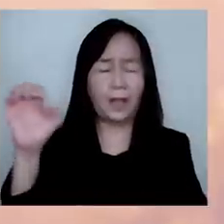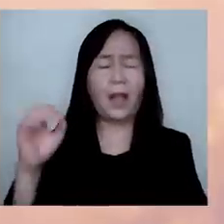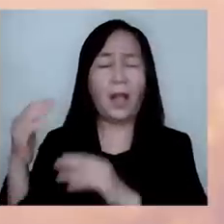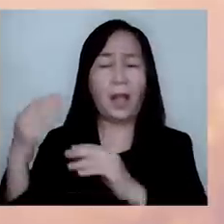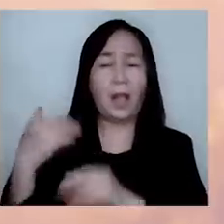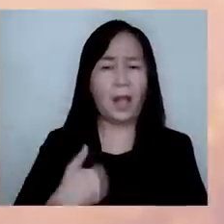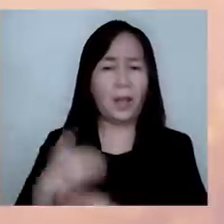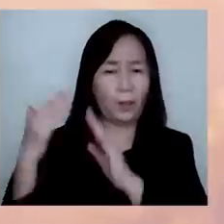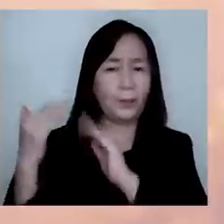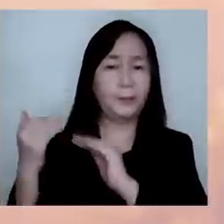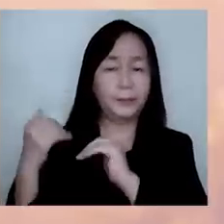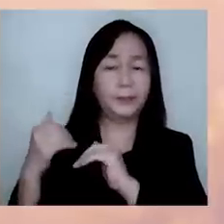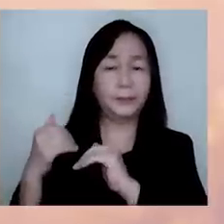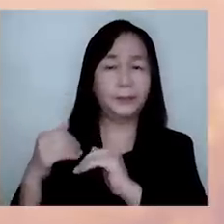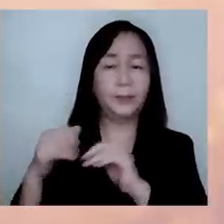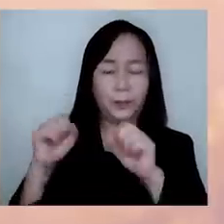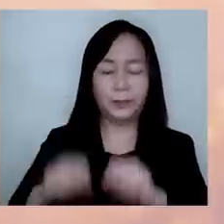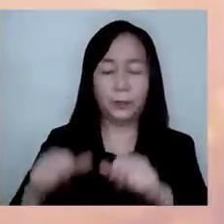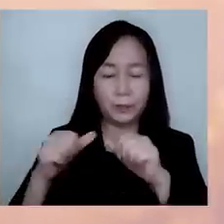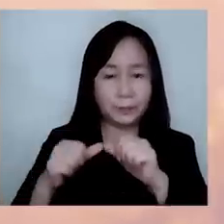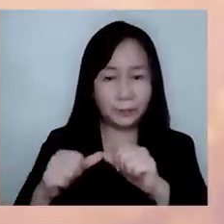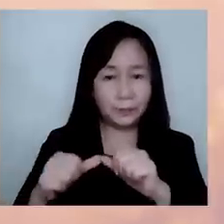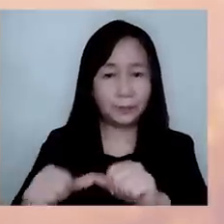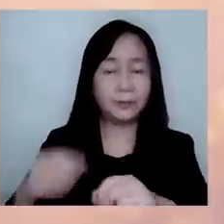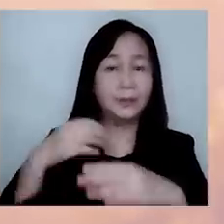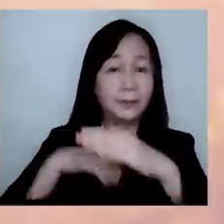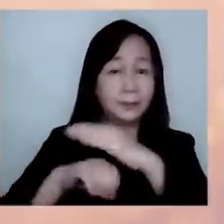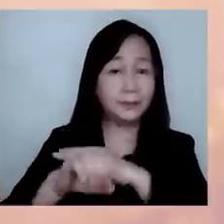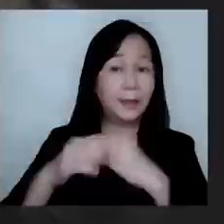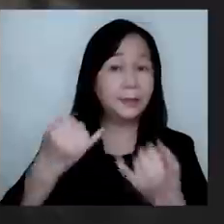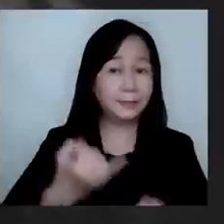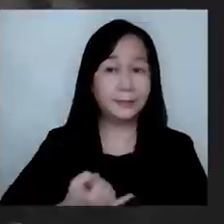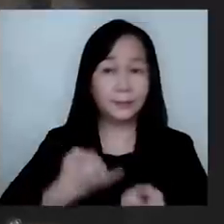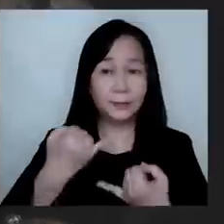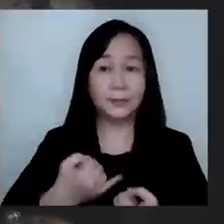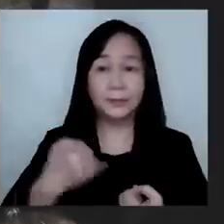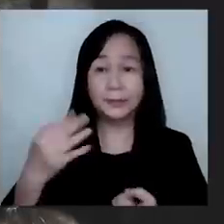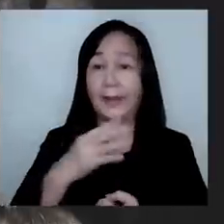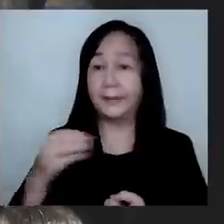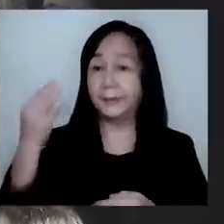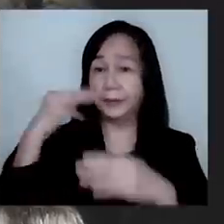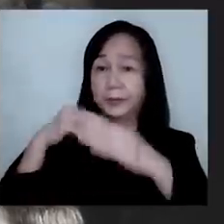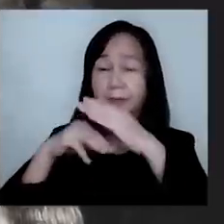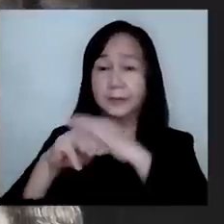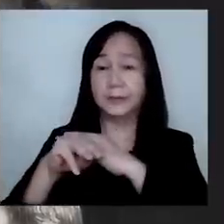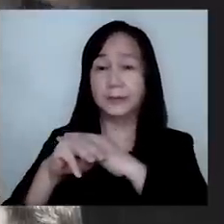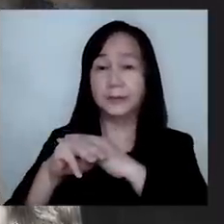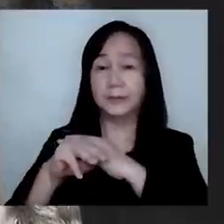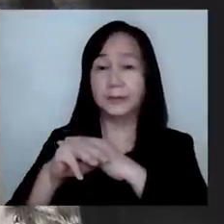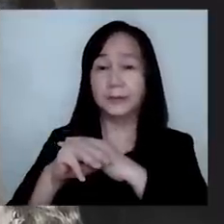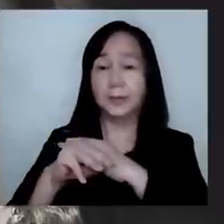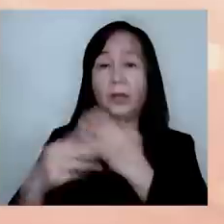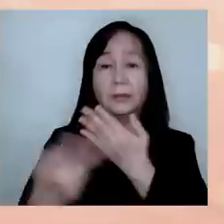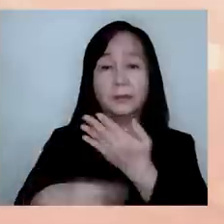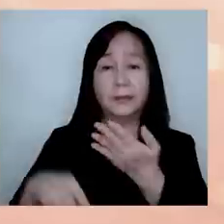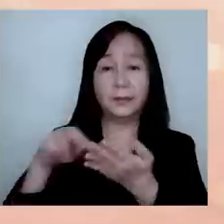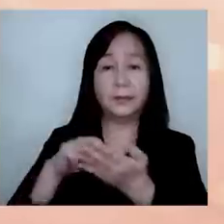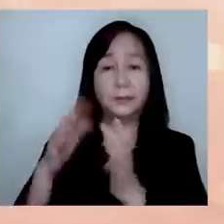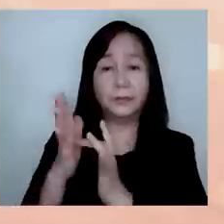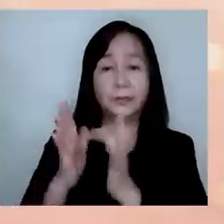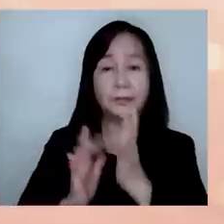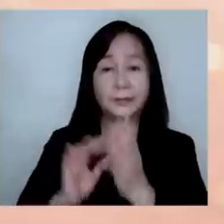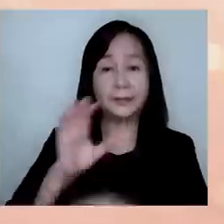continue entering the joy and the Mystery of the resurrection of Jesus Christ